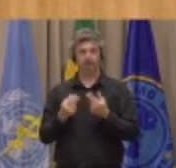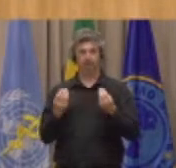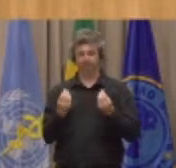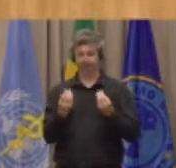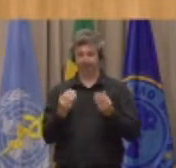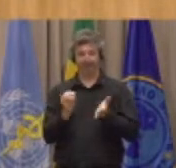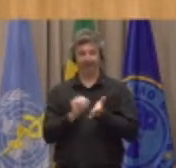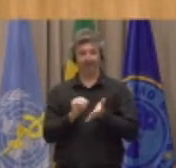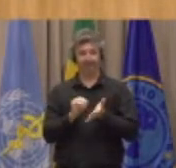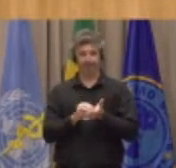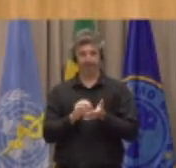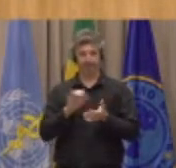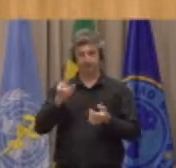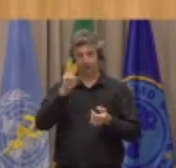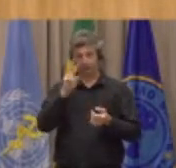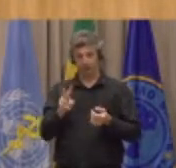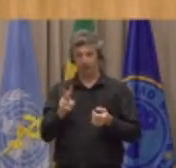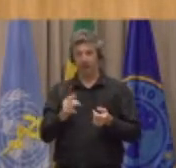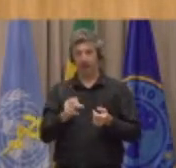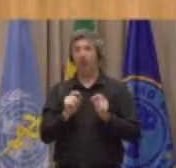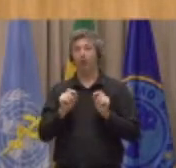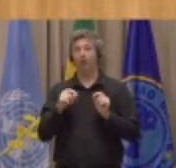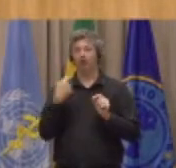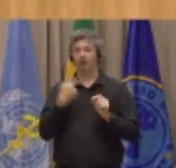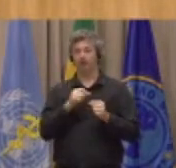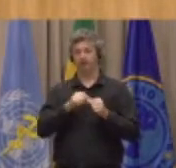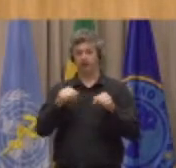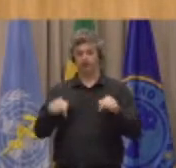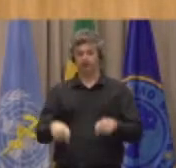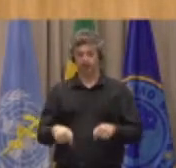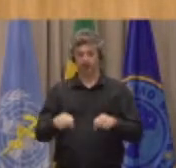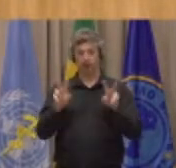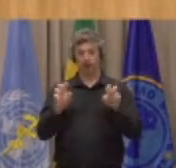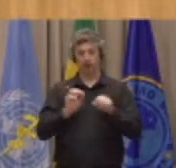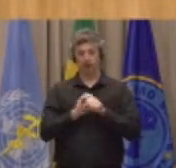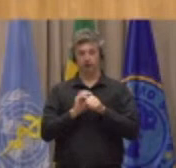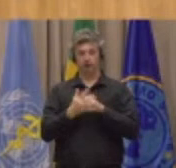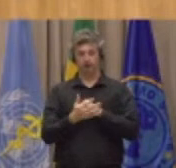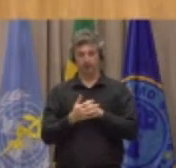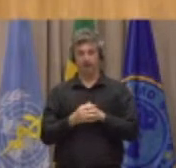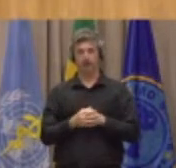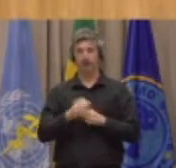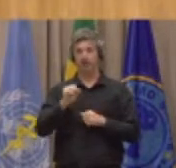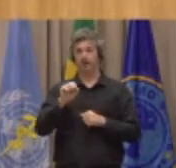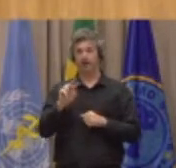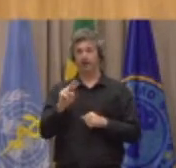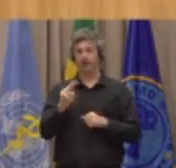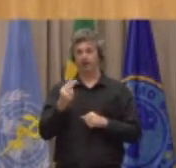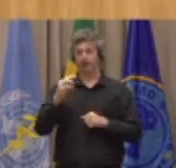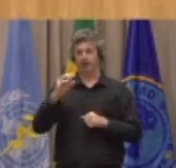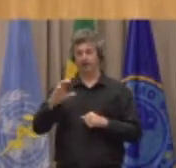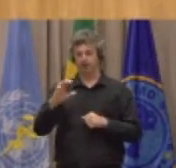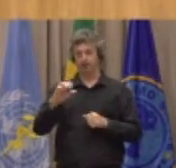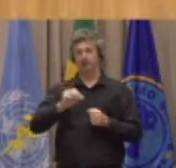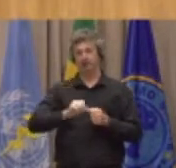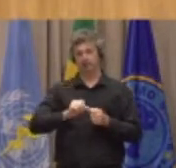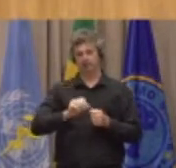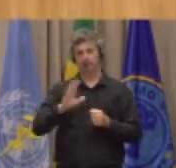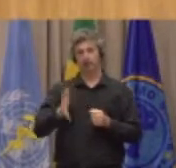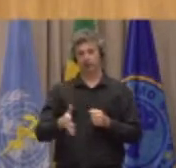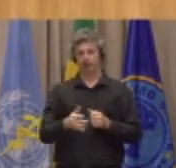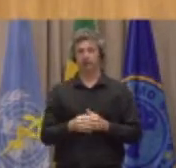of Portuguese language. If we look specifically to what we are seeing, the